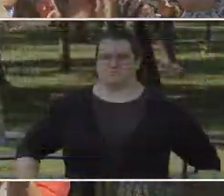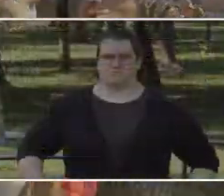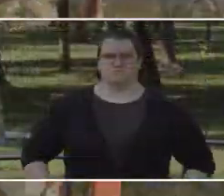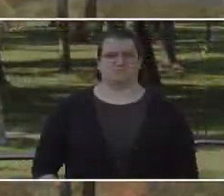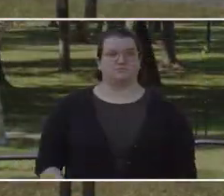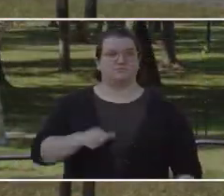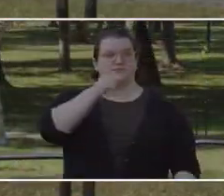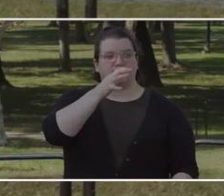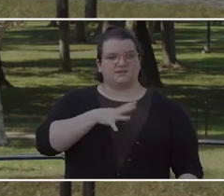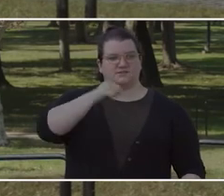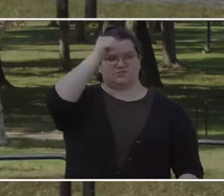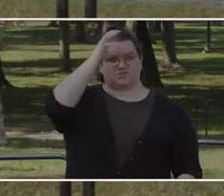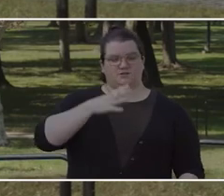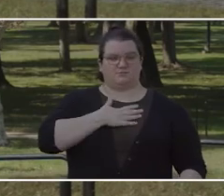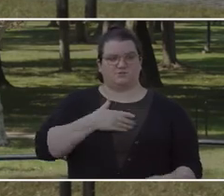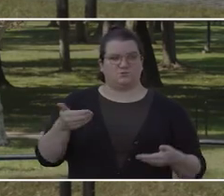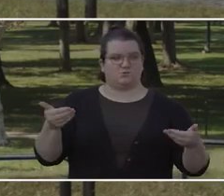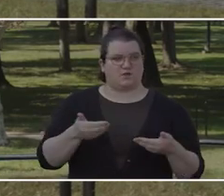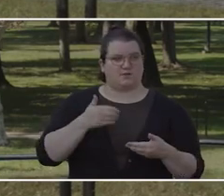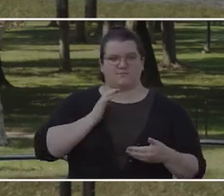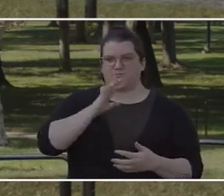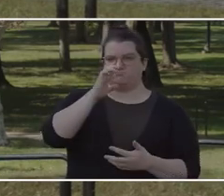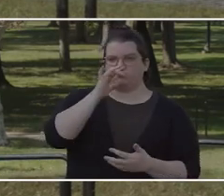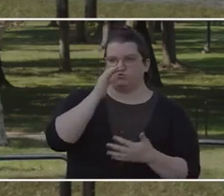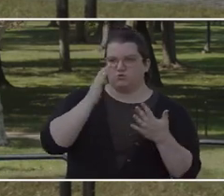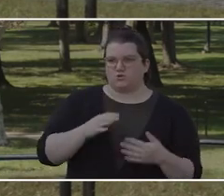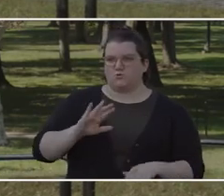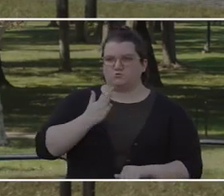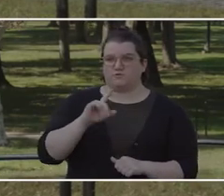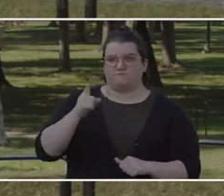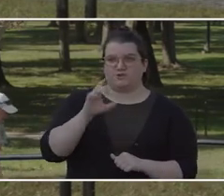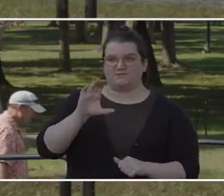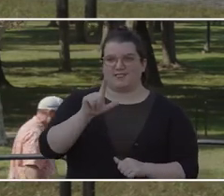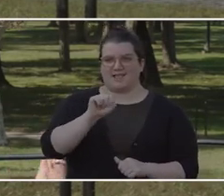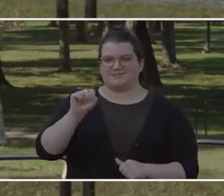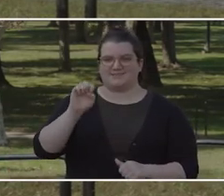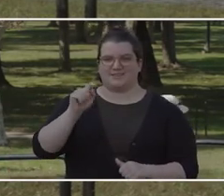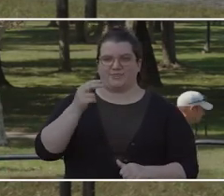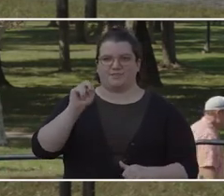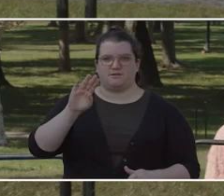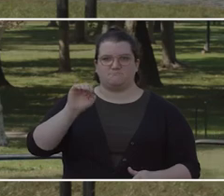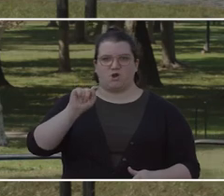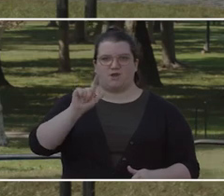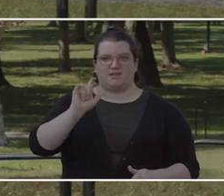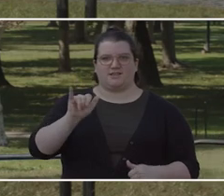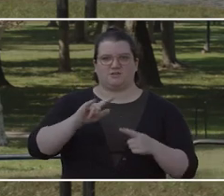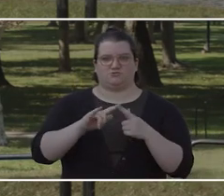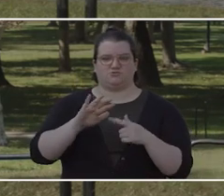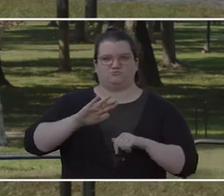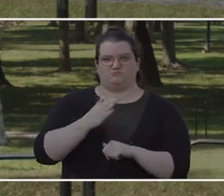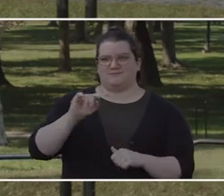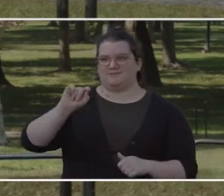Ladies and gentlemen, please welcome our bugler, musician first class Ethan Bartley, to play taps. We ask